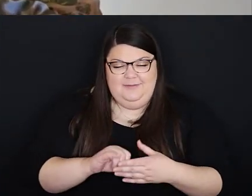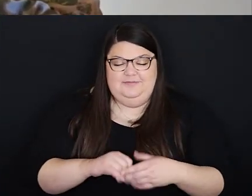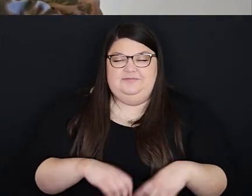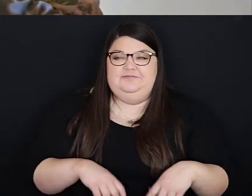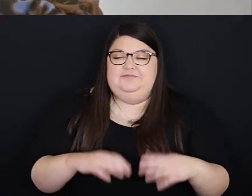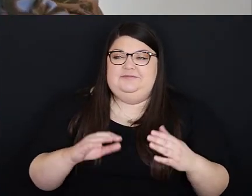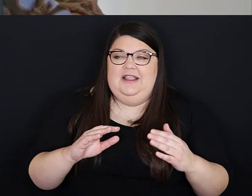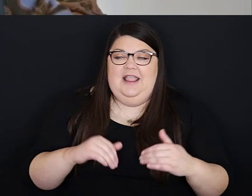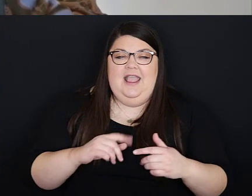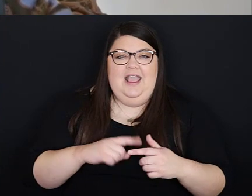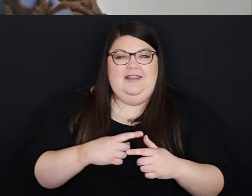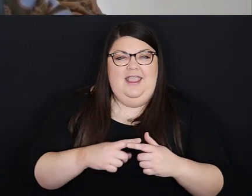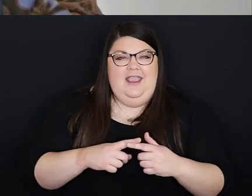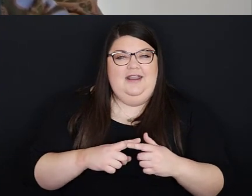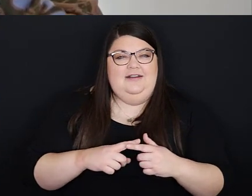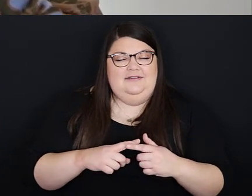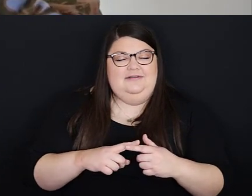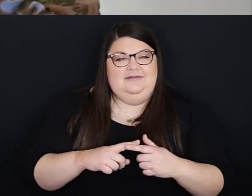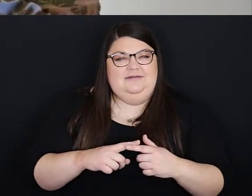in grammar school,